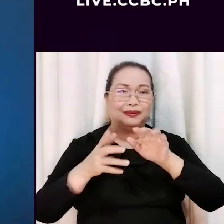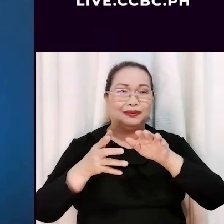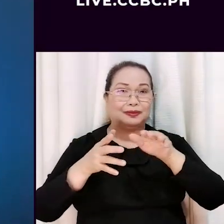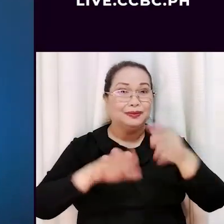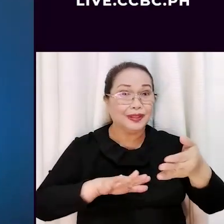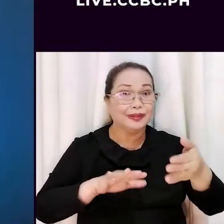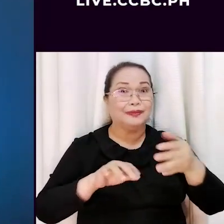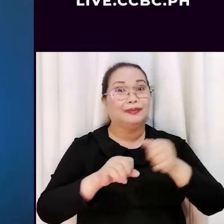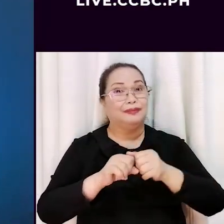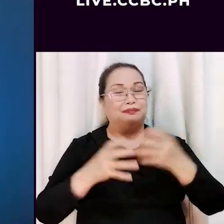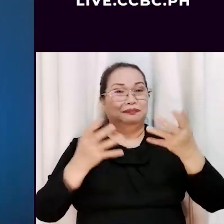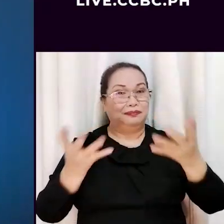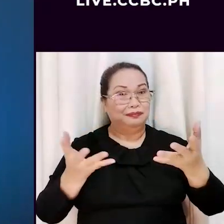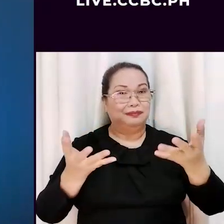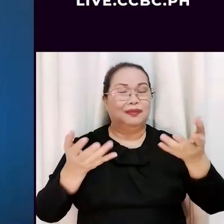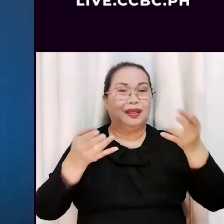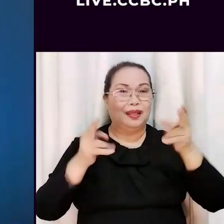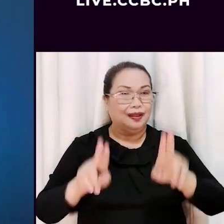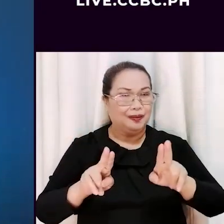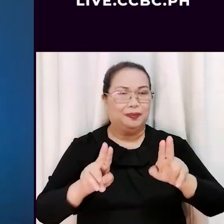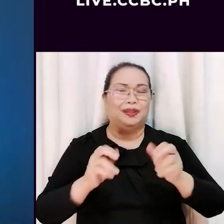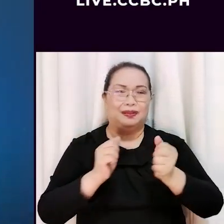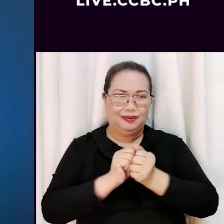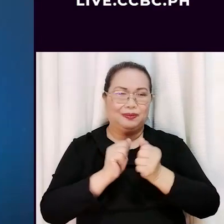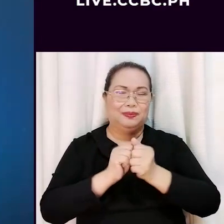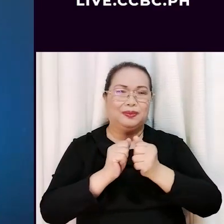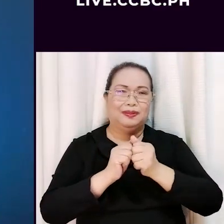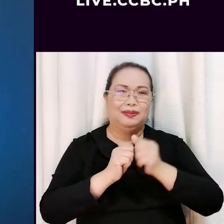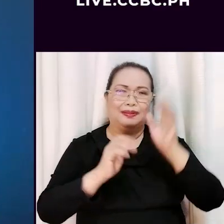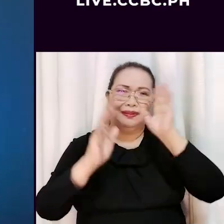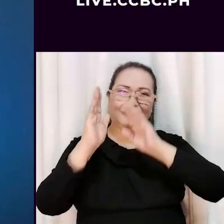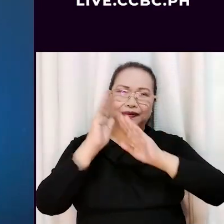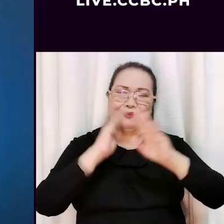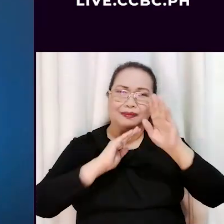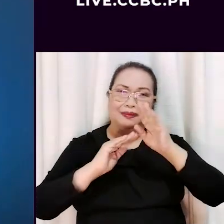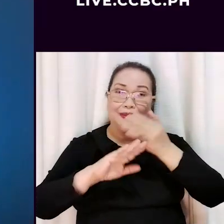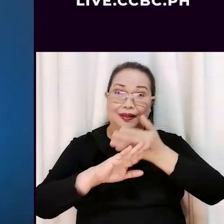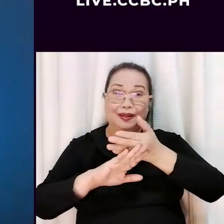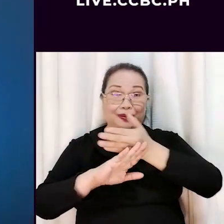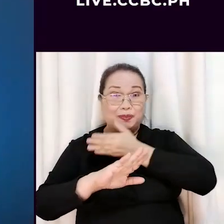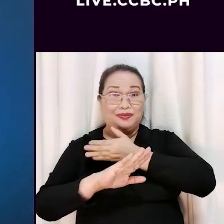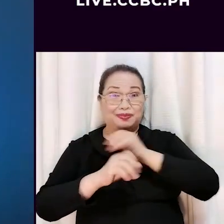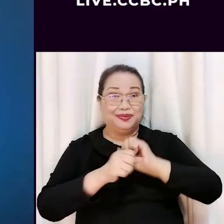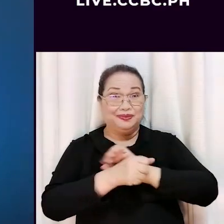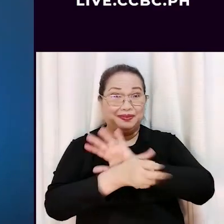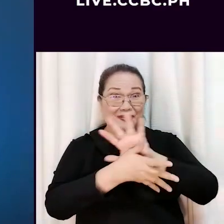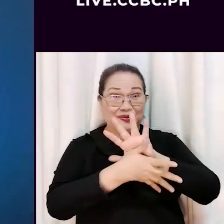know, tribulations. Since even prior to the pandemic, di ba?